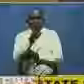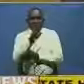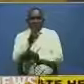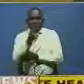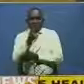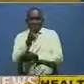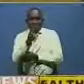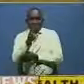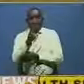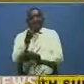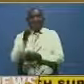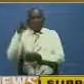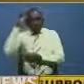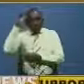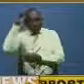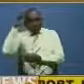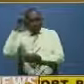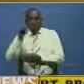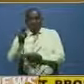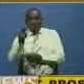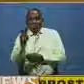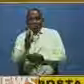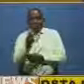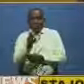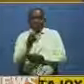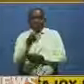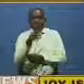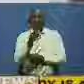221,437 are males, while